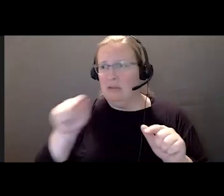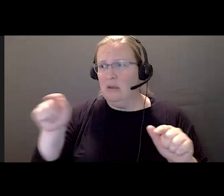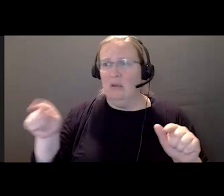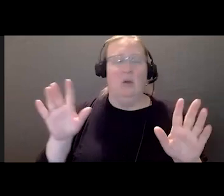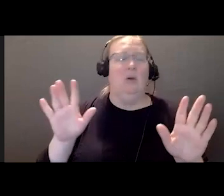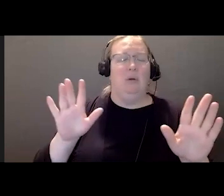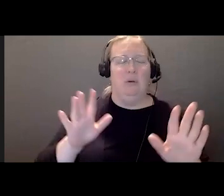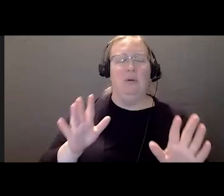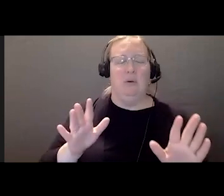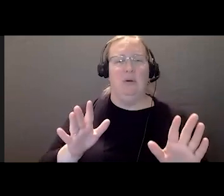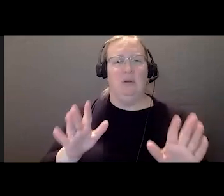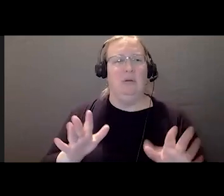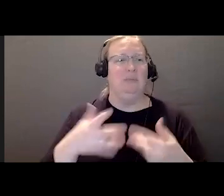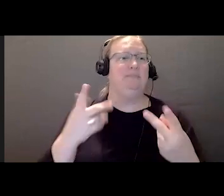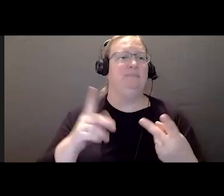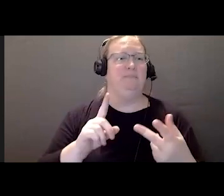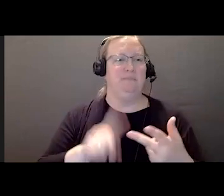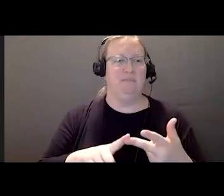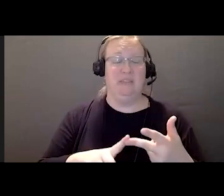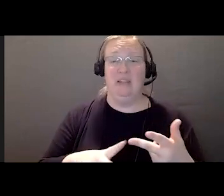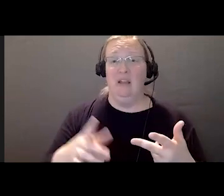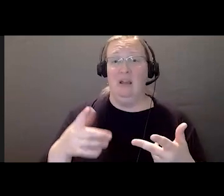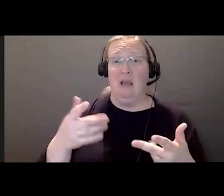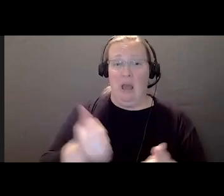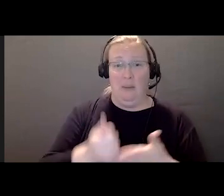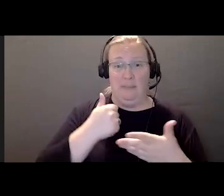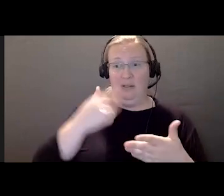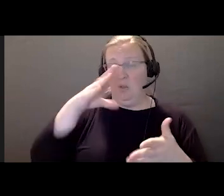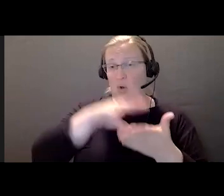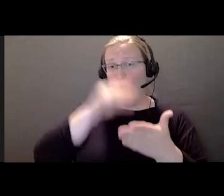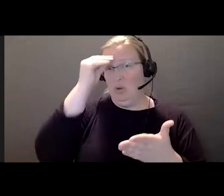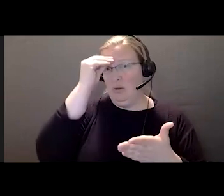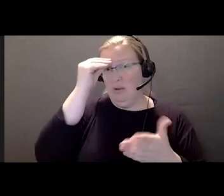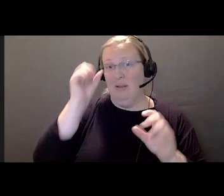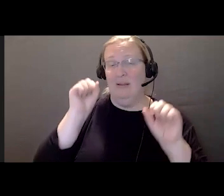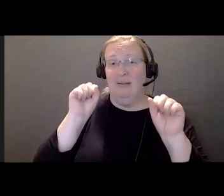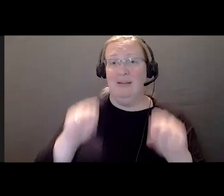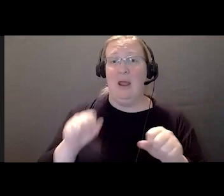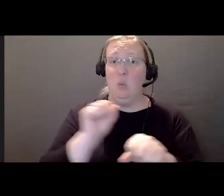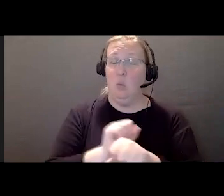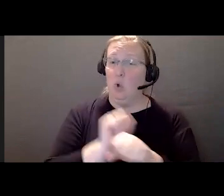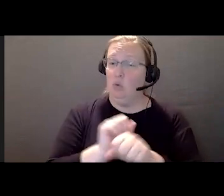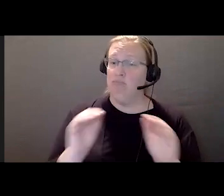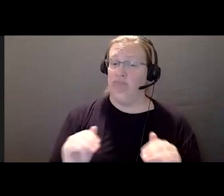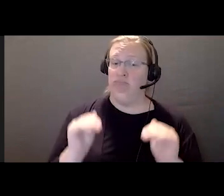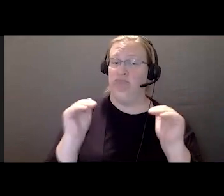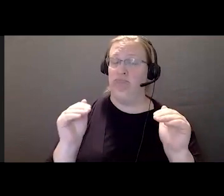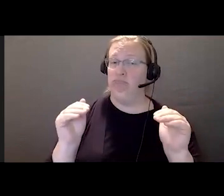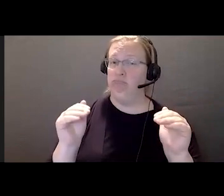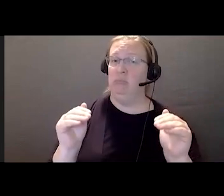learn I need to be able to work at an industry standard, which means getting things into the oven